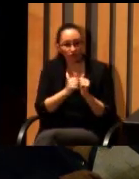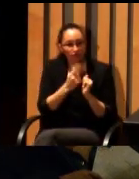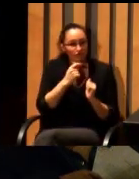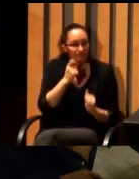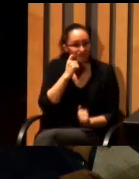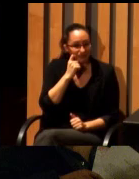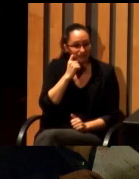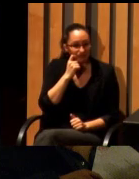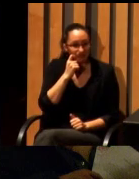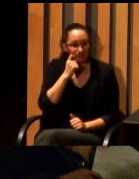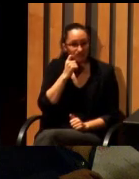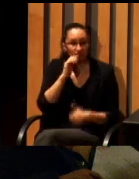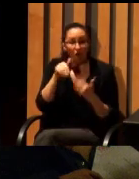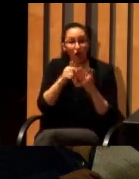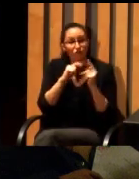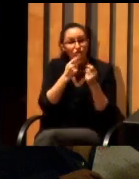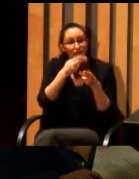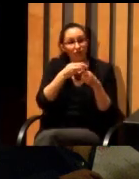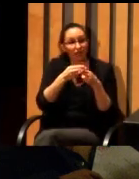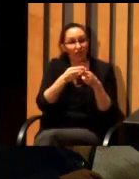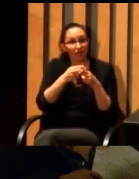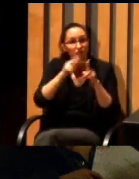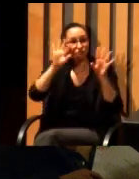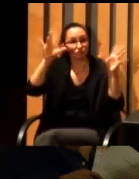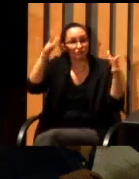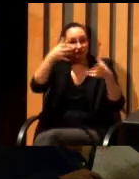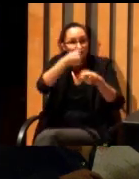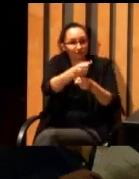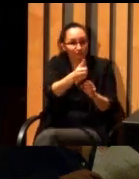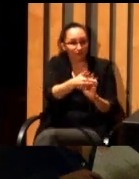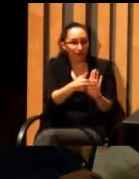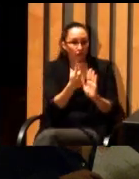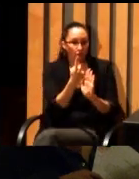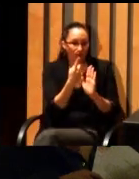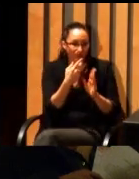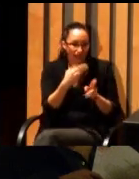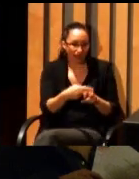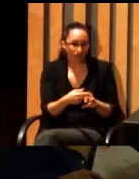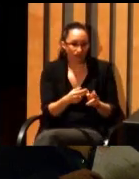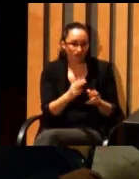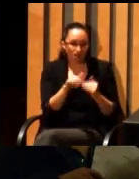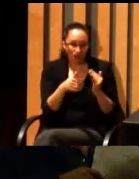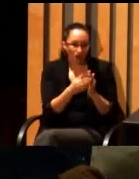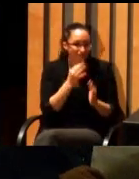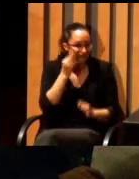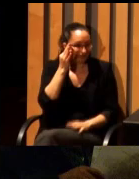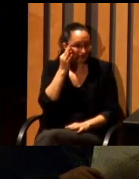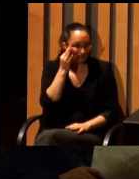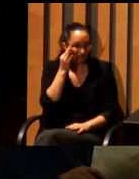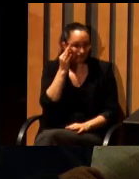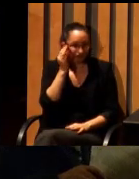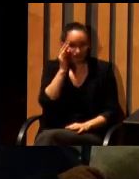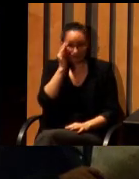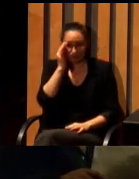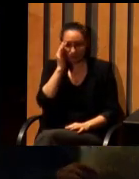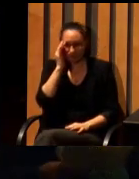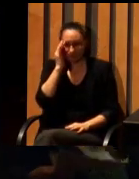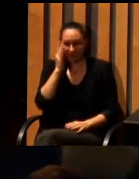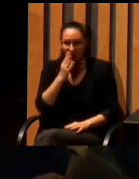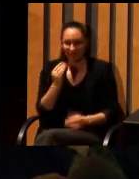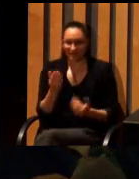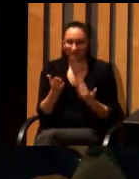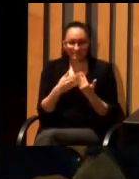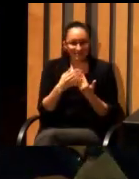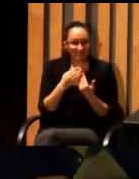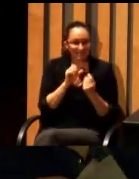takes all the tribal names into one way of calling Indians, and it's very easy to keep going in